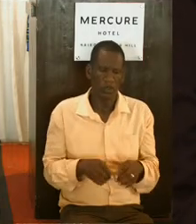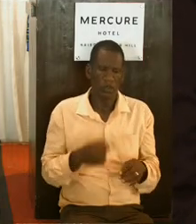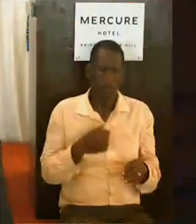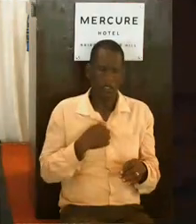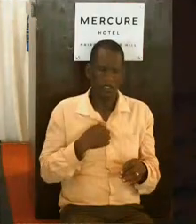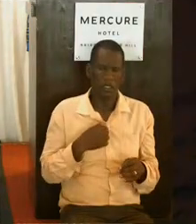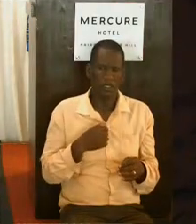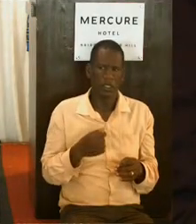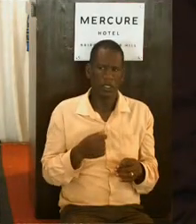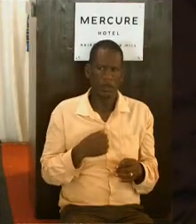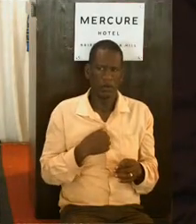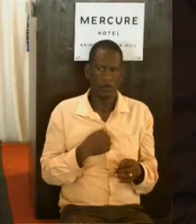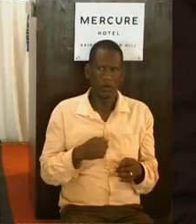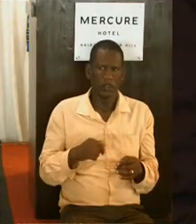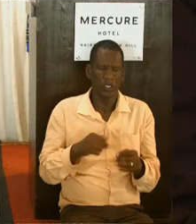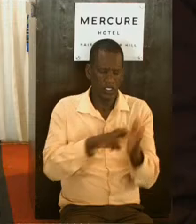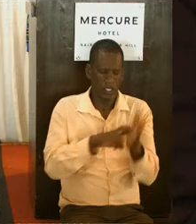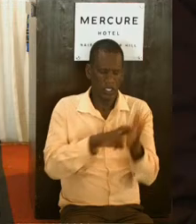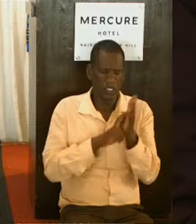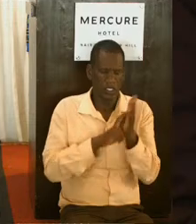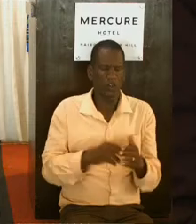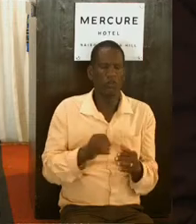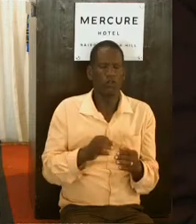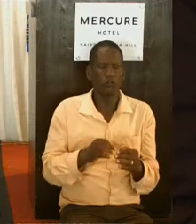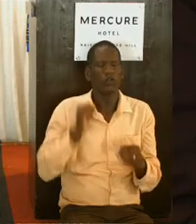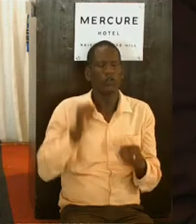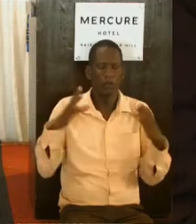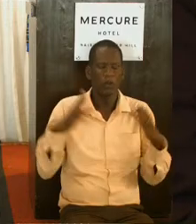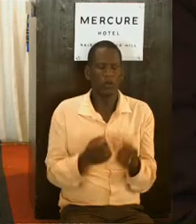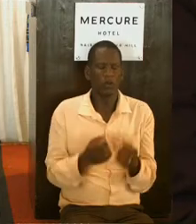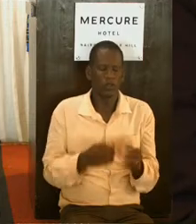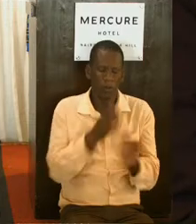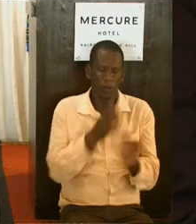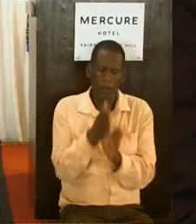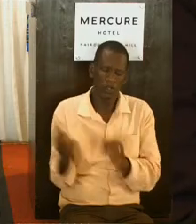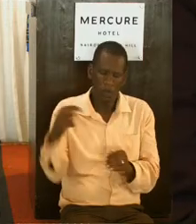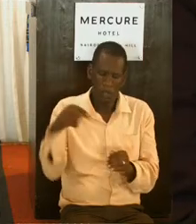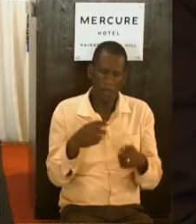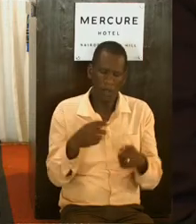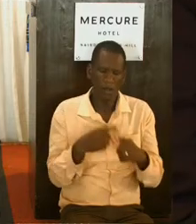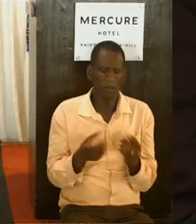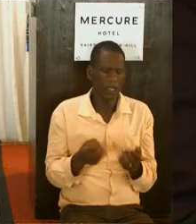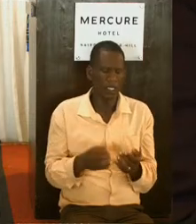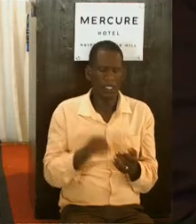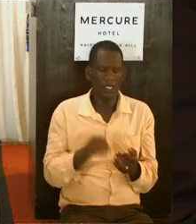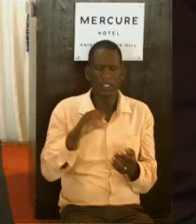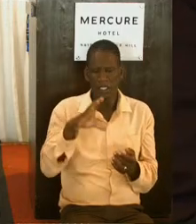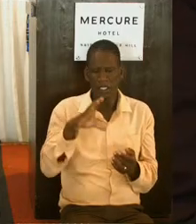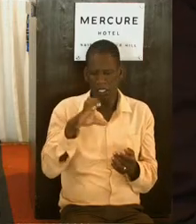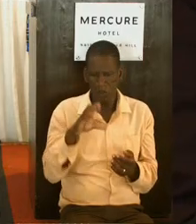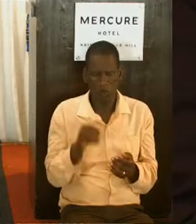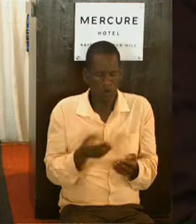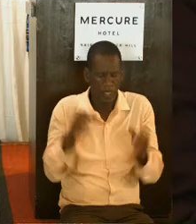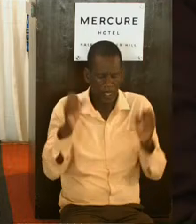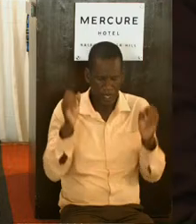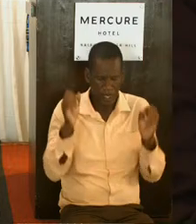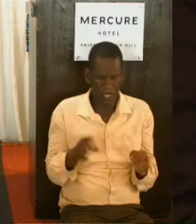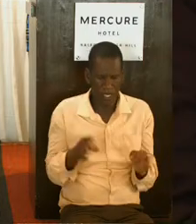of the registered political parties he was supposed to come here but uh she's outside the country